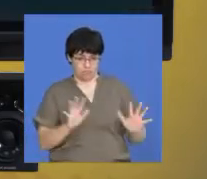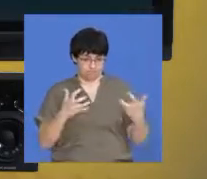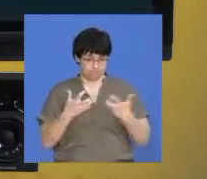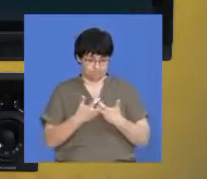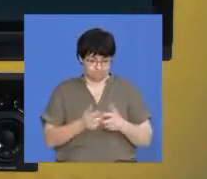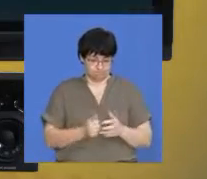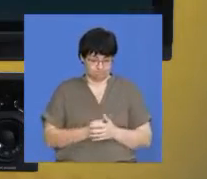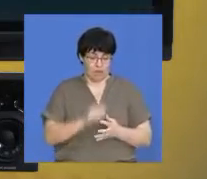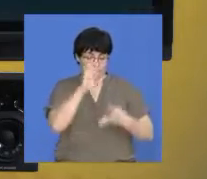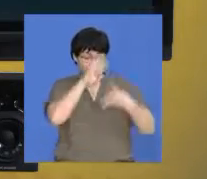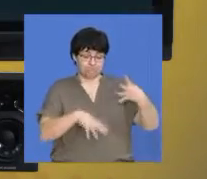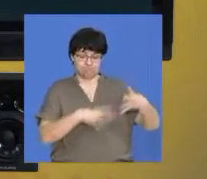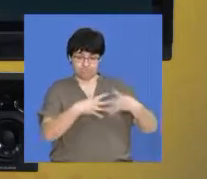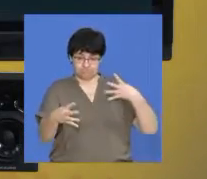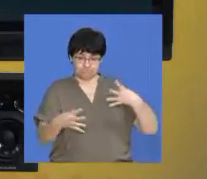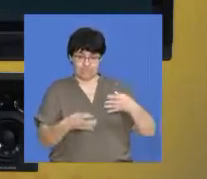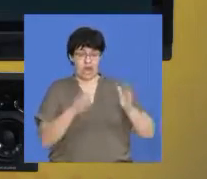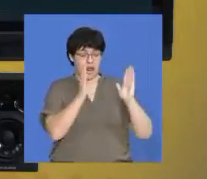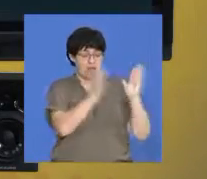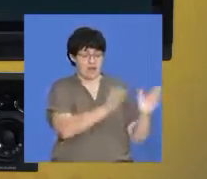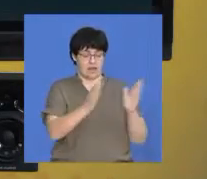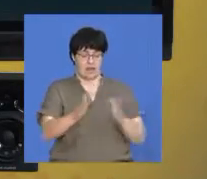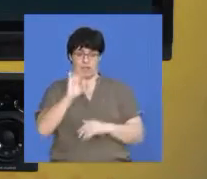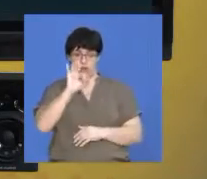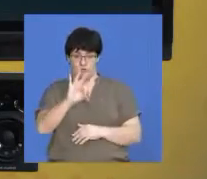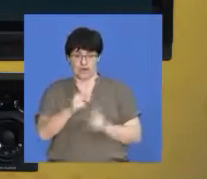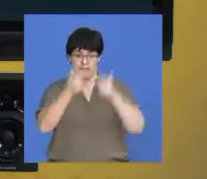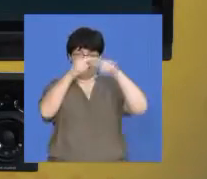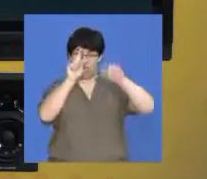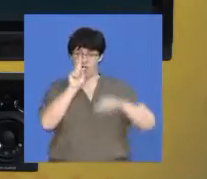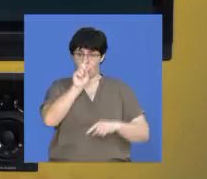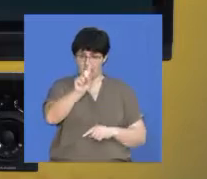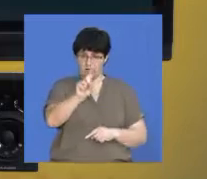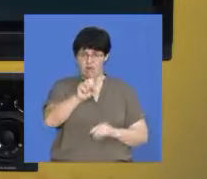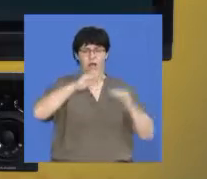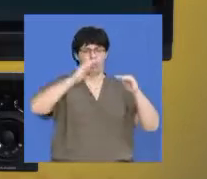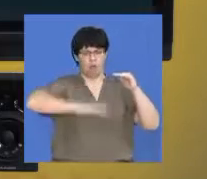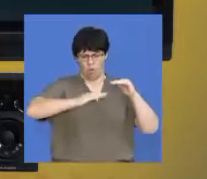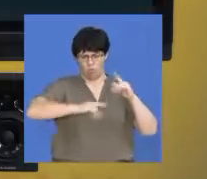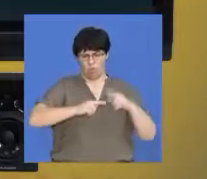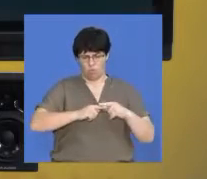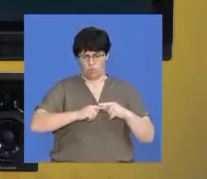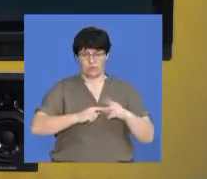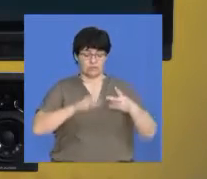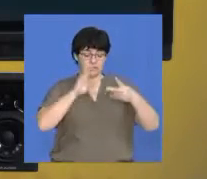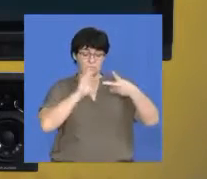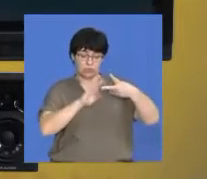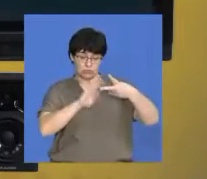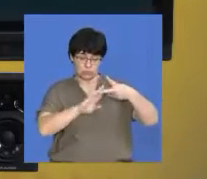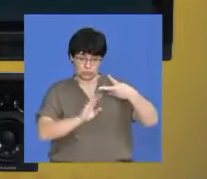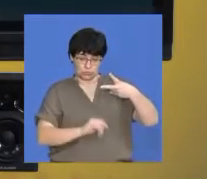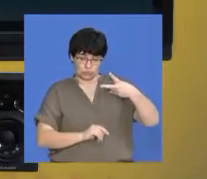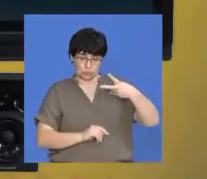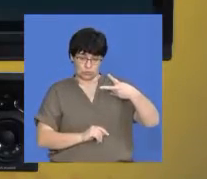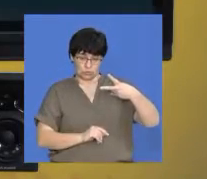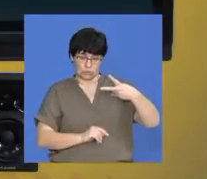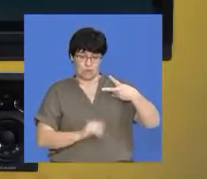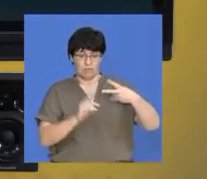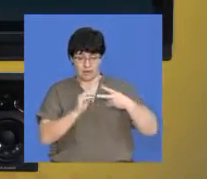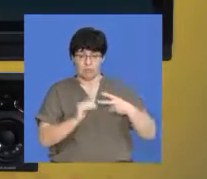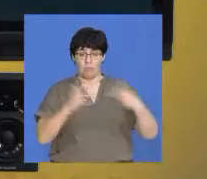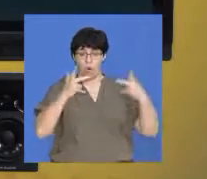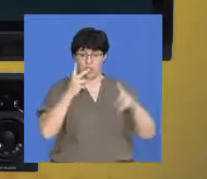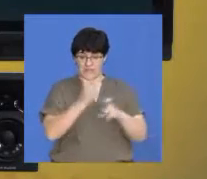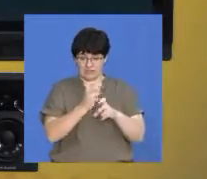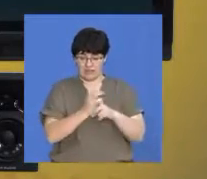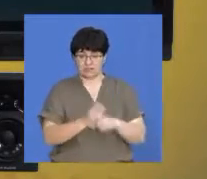the rubric is divided into 3 levels. Level 1 is the lowest level, level 2 is the one up, and